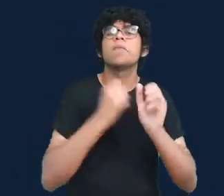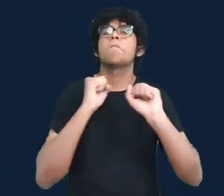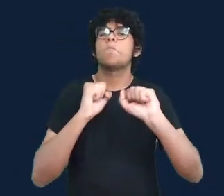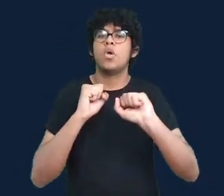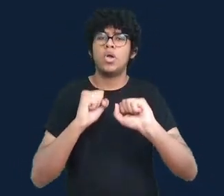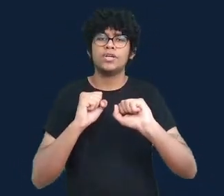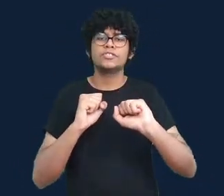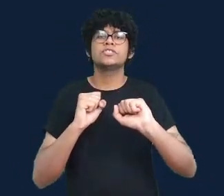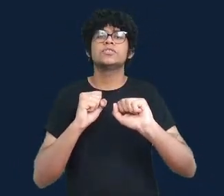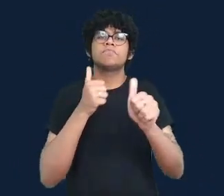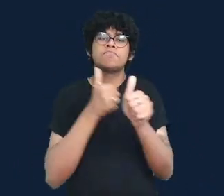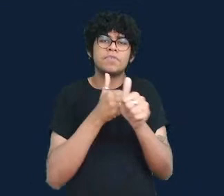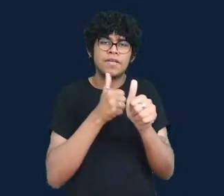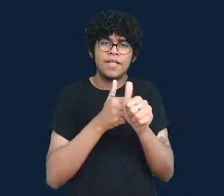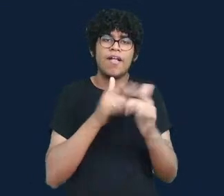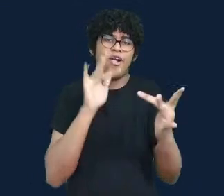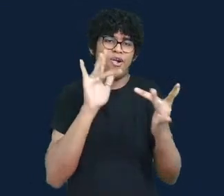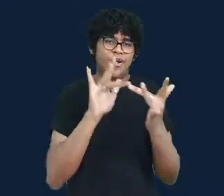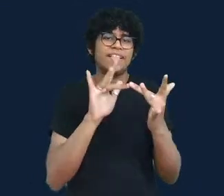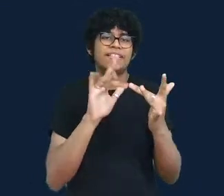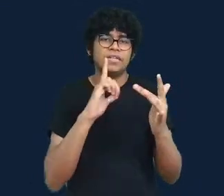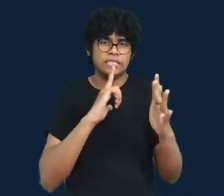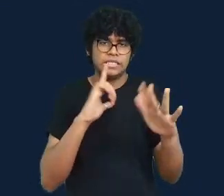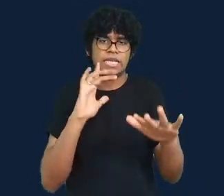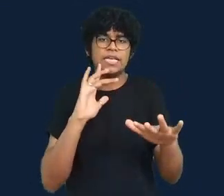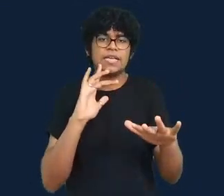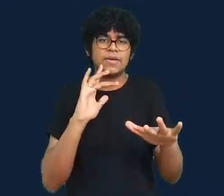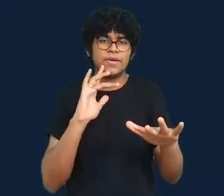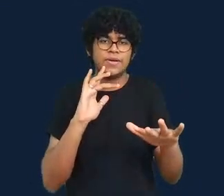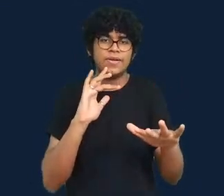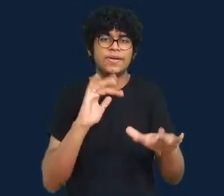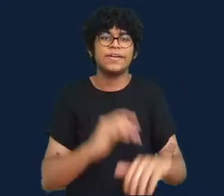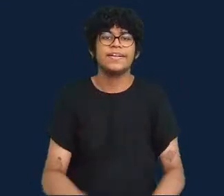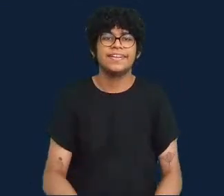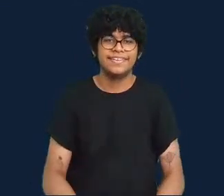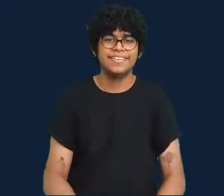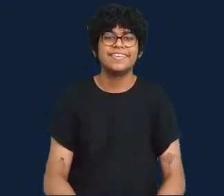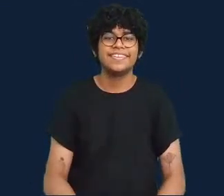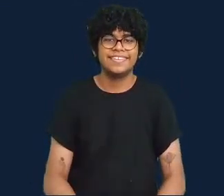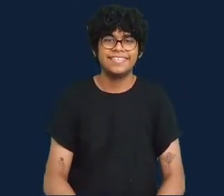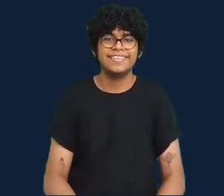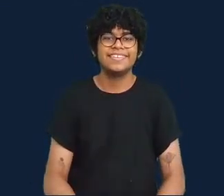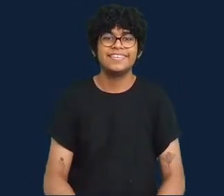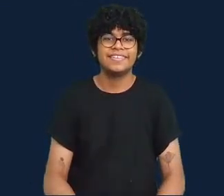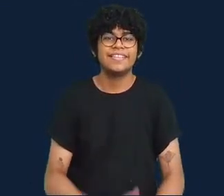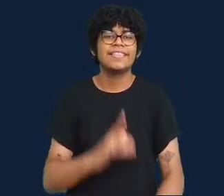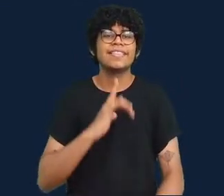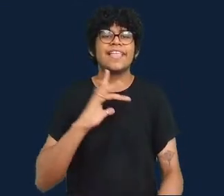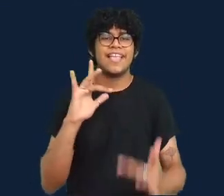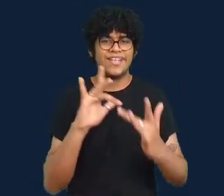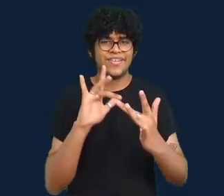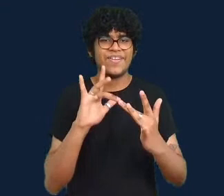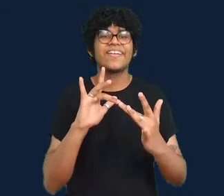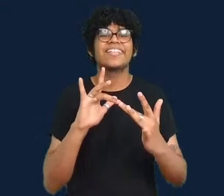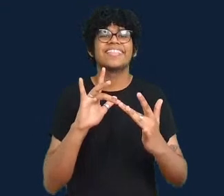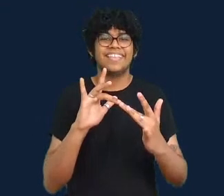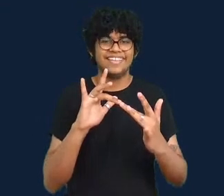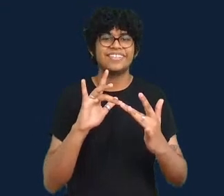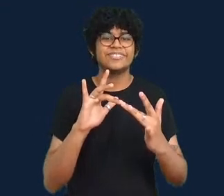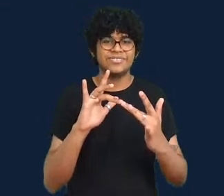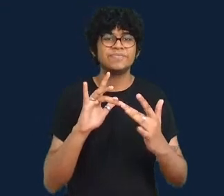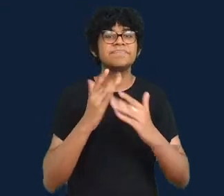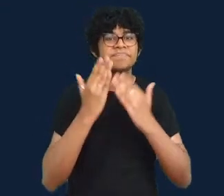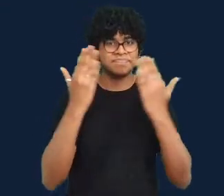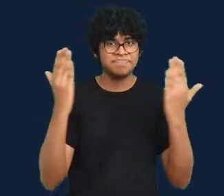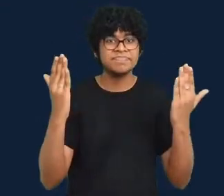I have my Twitter DMs are open, so anybody can message me. I have some resources on my website, so if you're